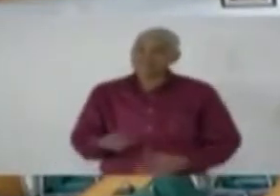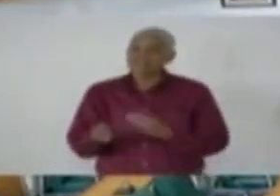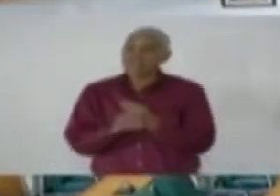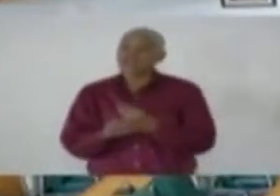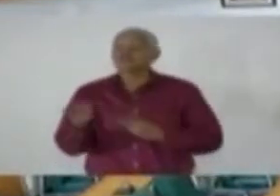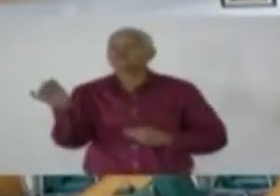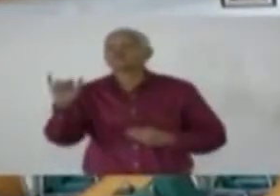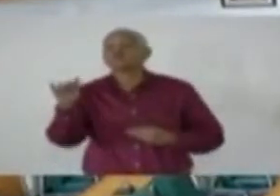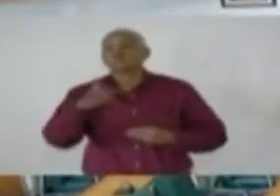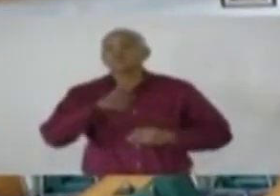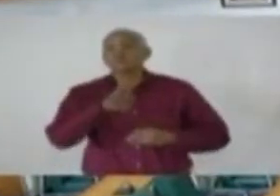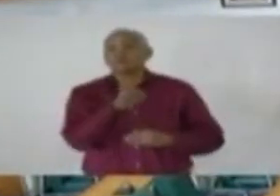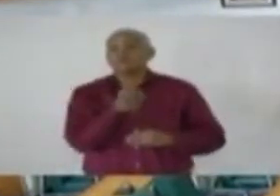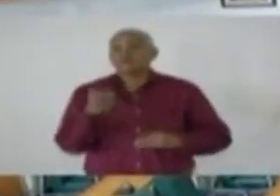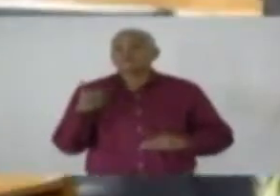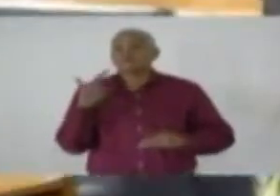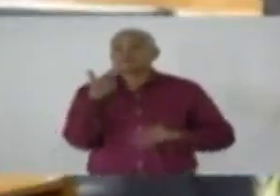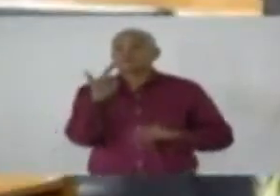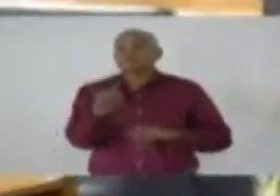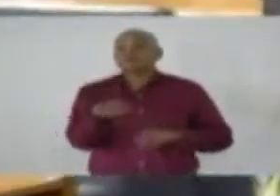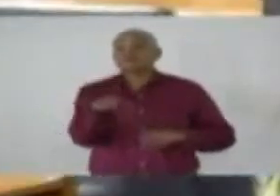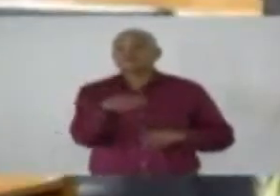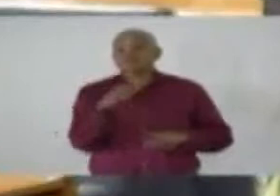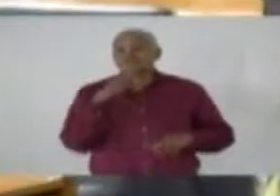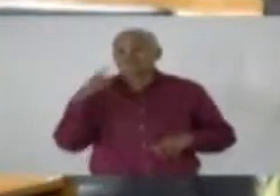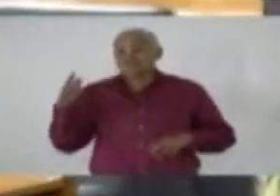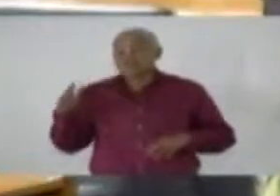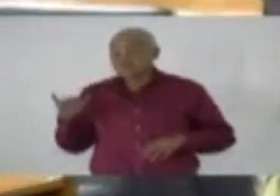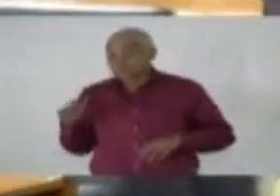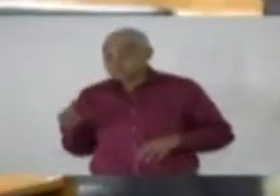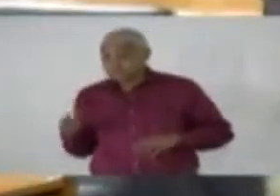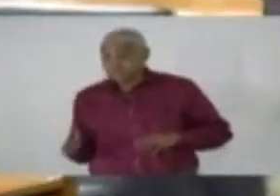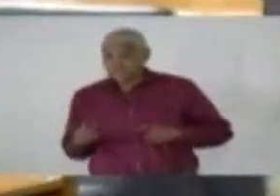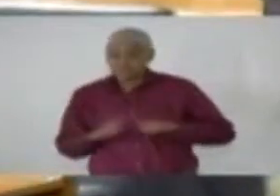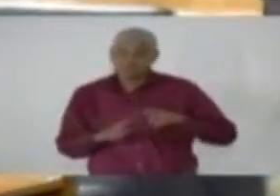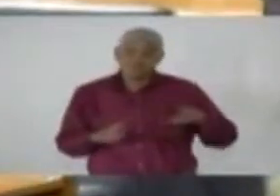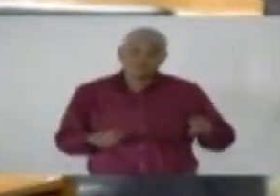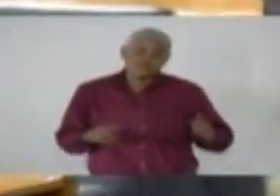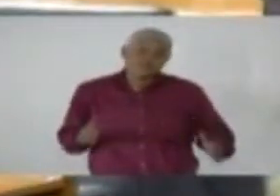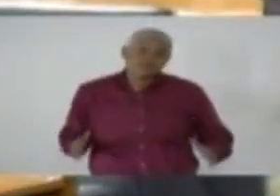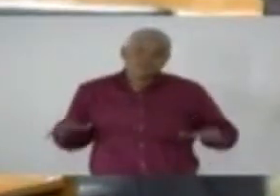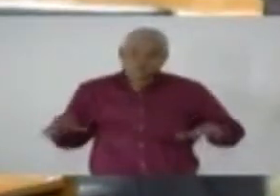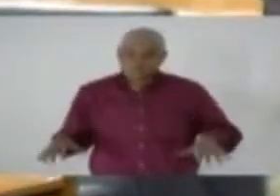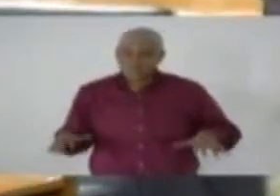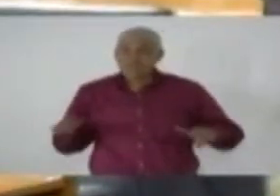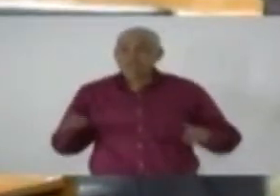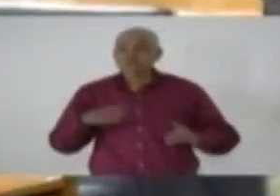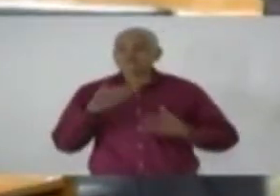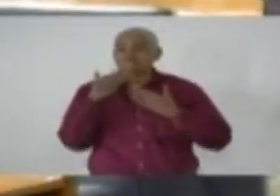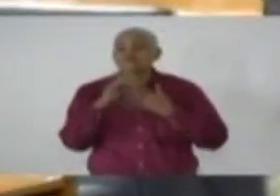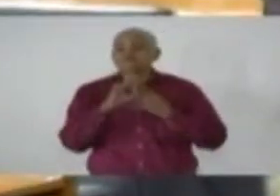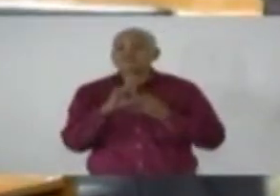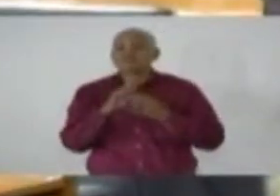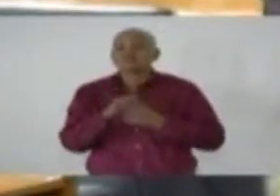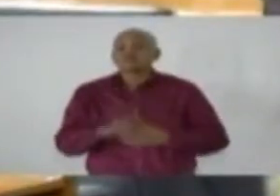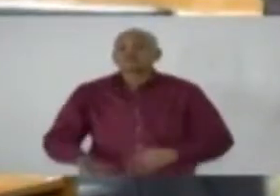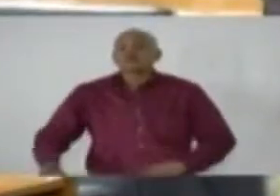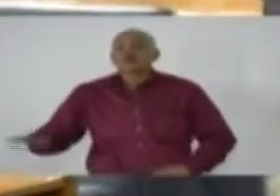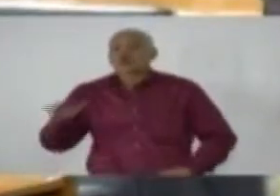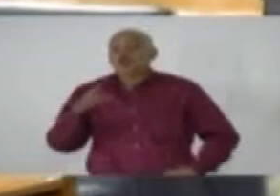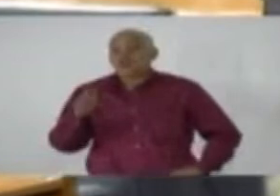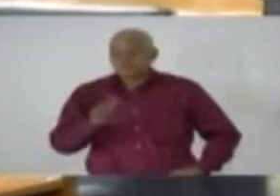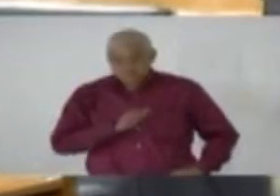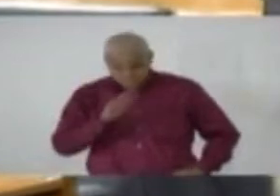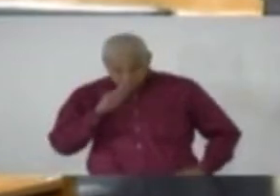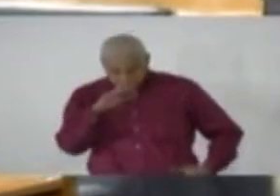Mr. President, my colleagues on this side and across the aisle, I've had good relations with you all. I